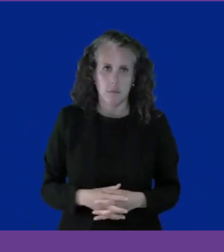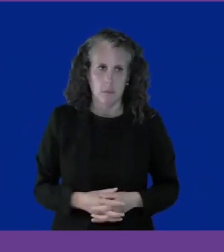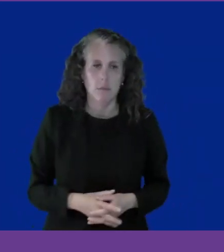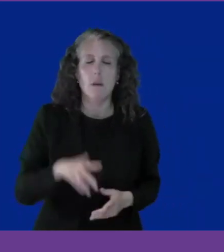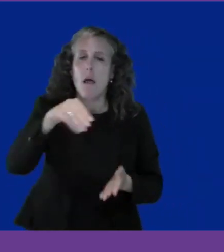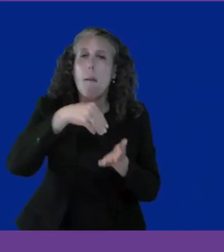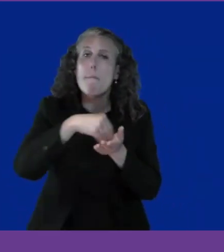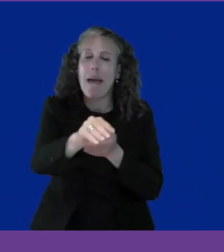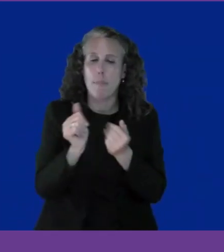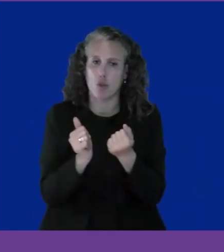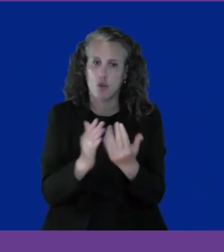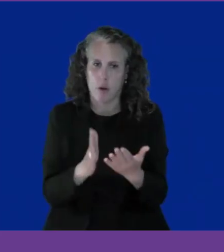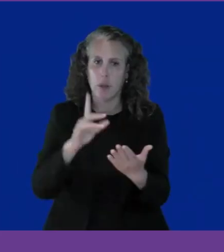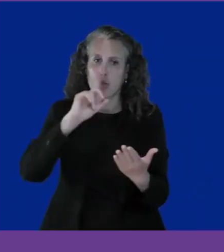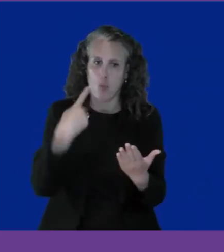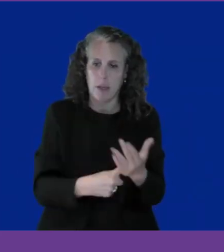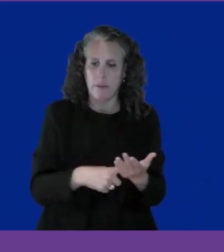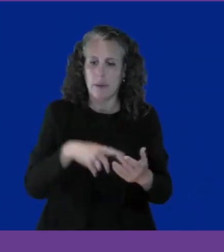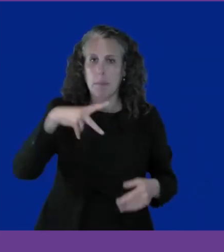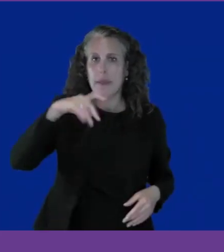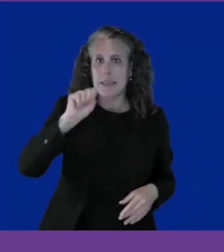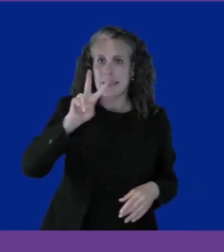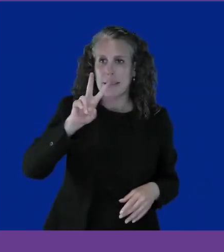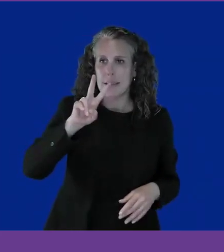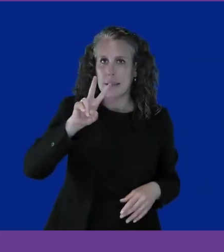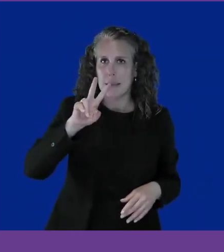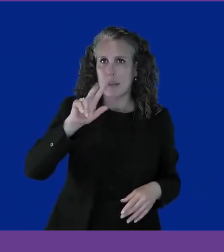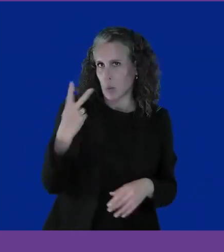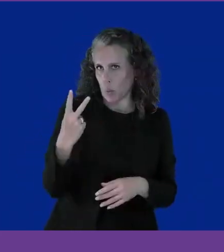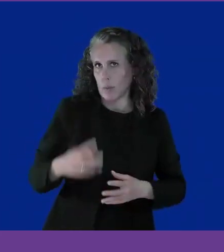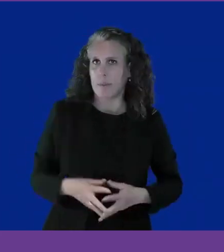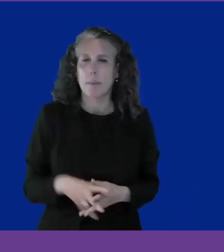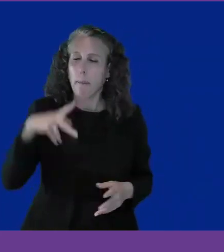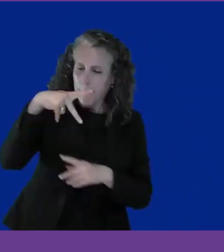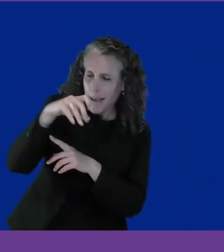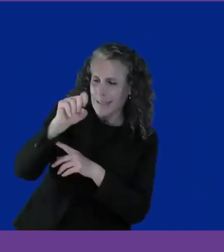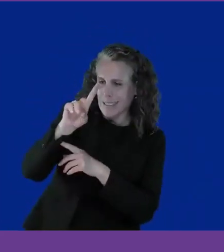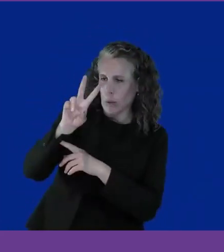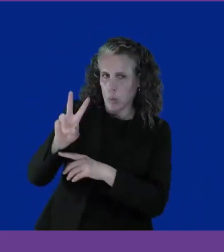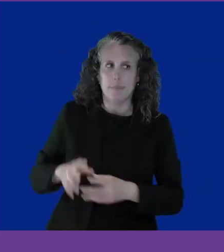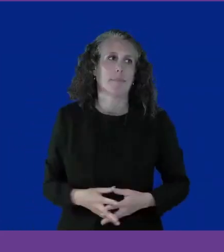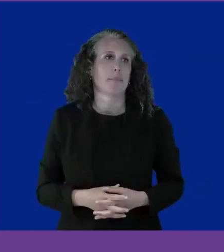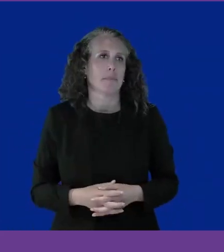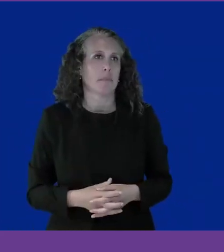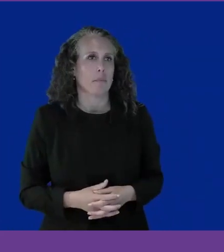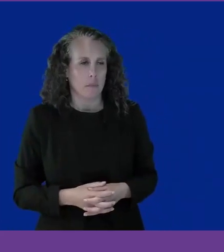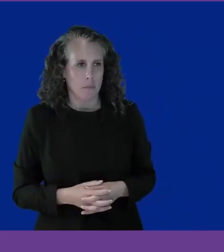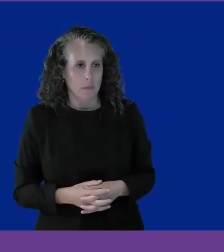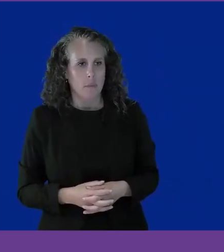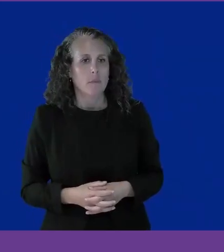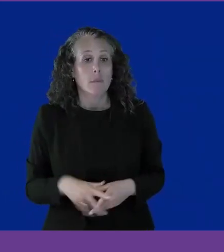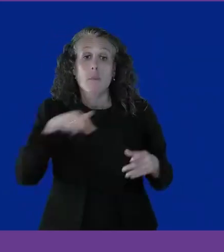Directive, PSD2. And one of the important pillars that was introduced by that